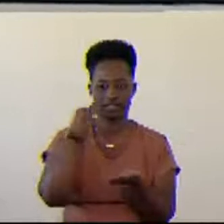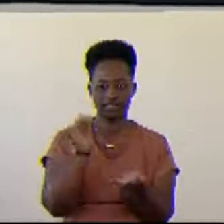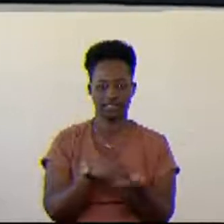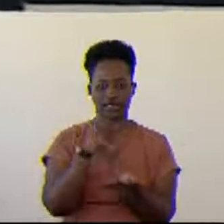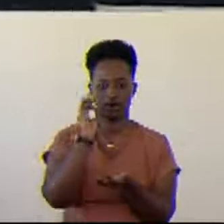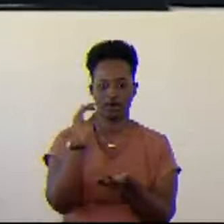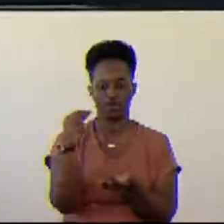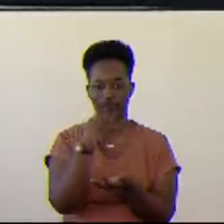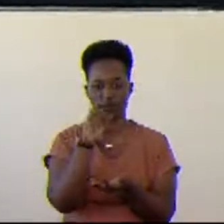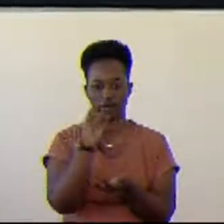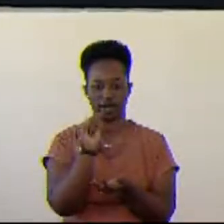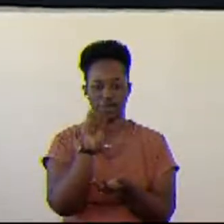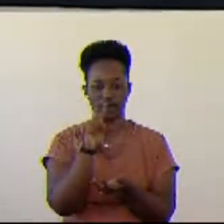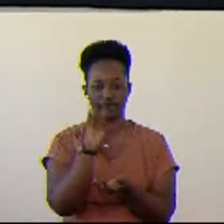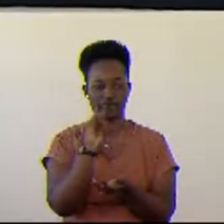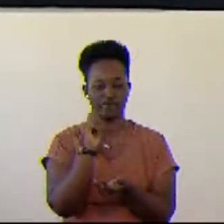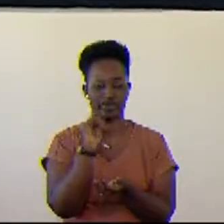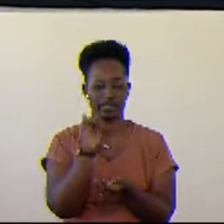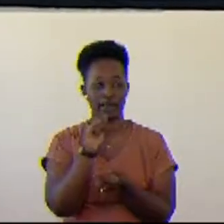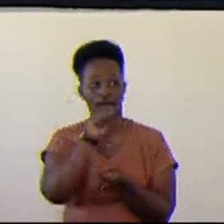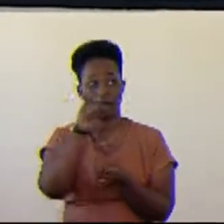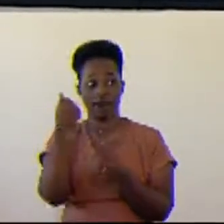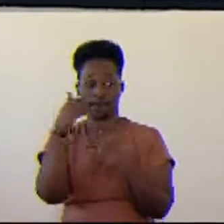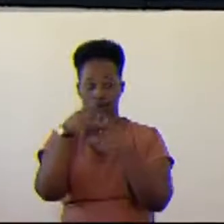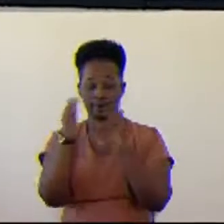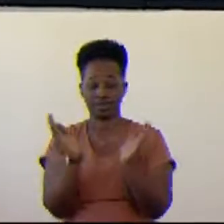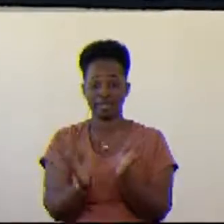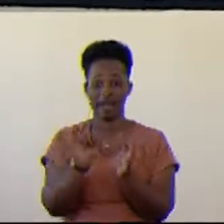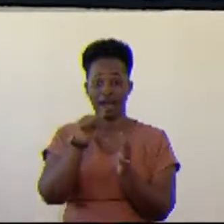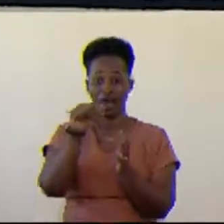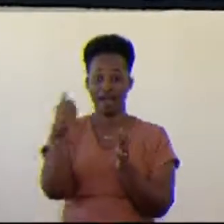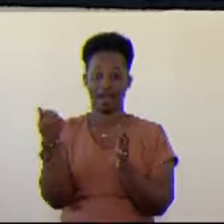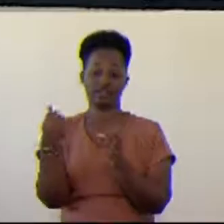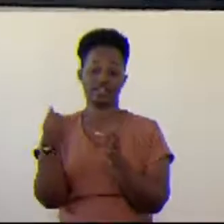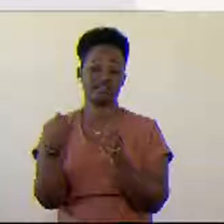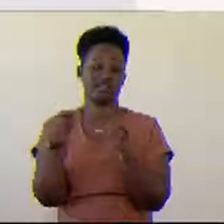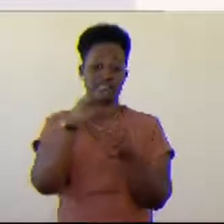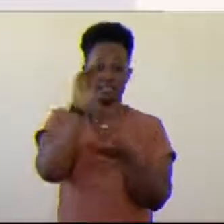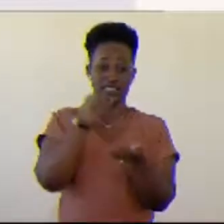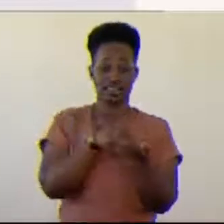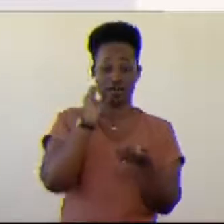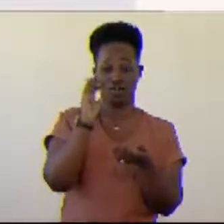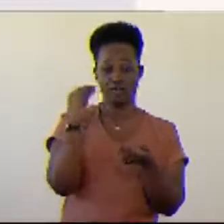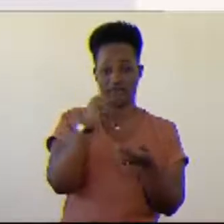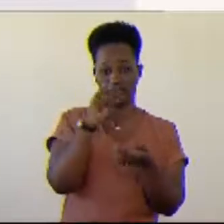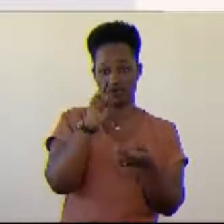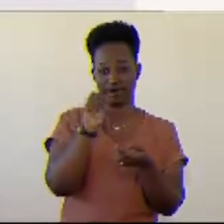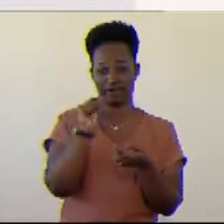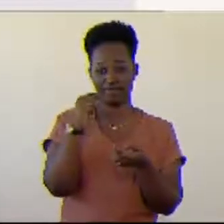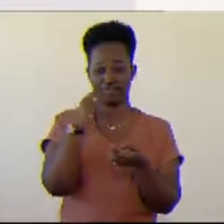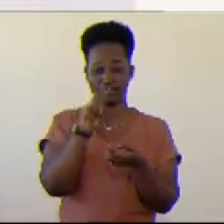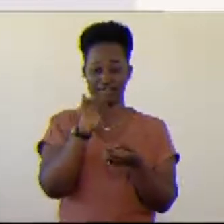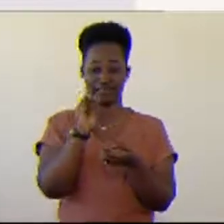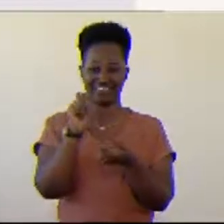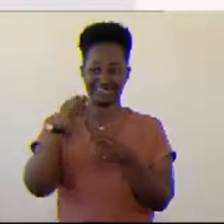There are other objects where the center of gravity is external, is outside the body. You look at this ring, okay?